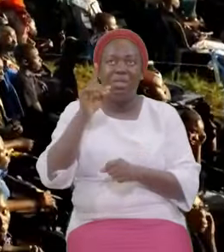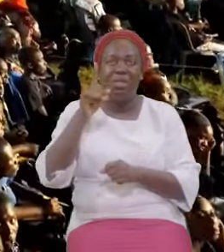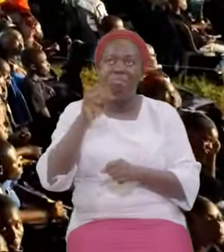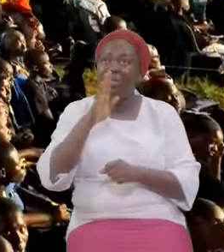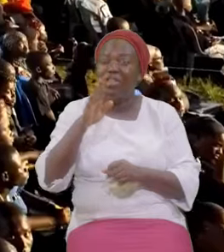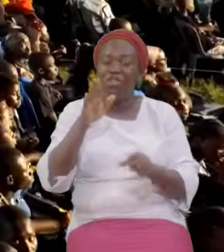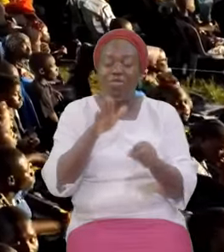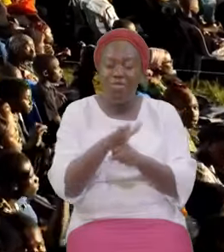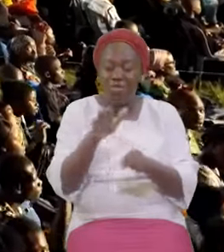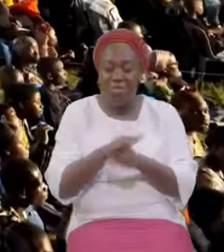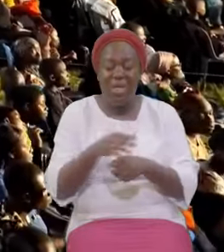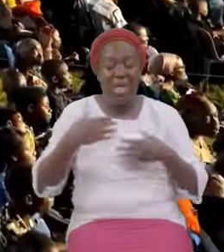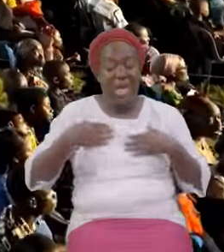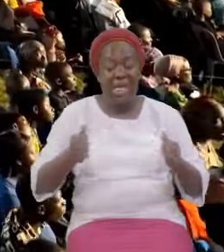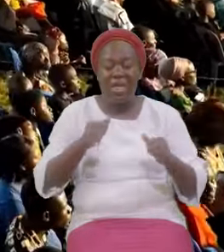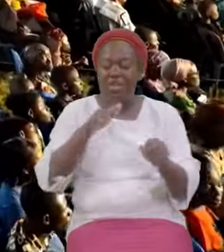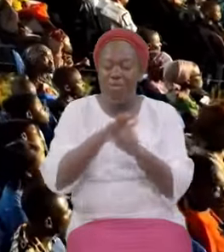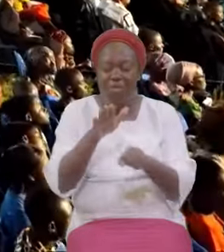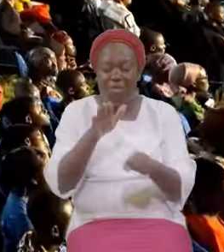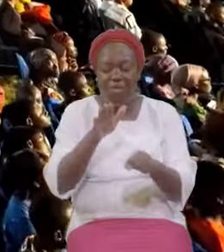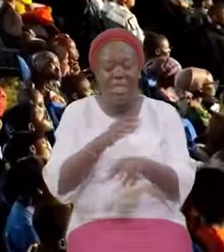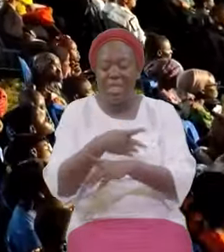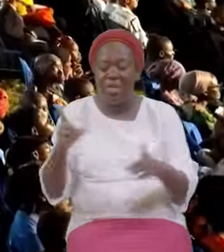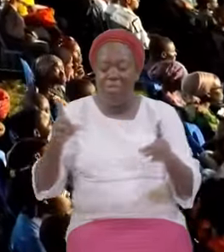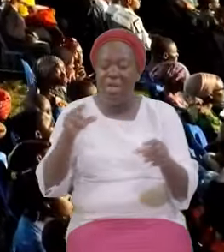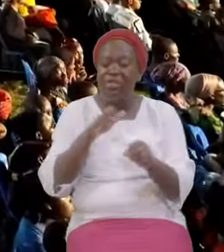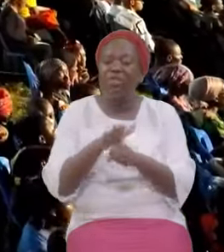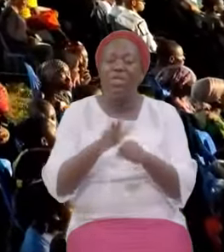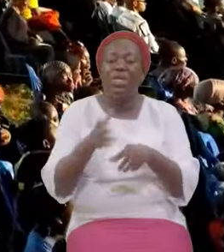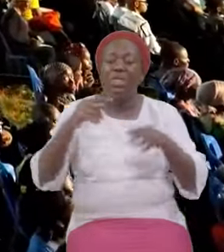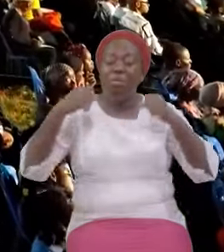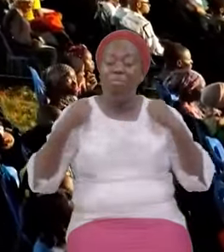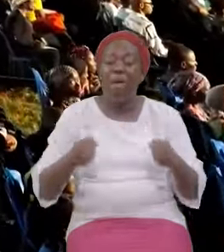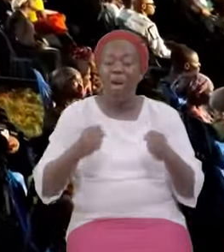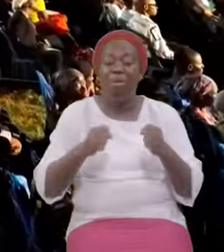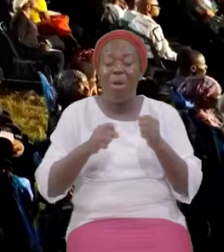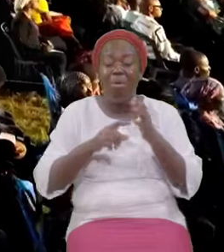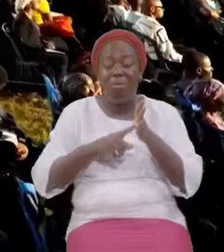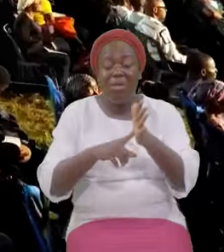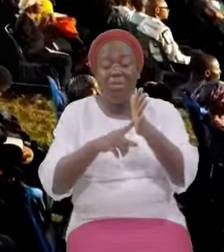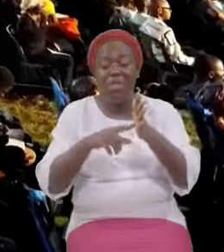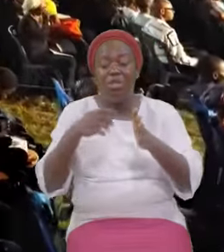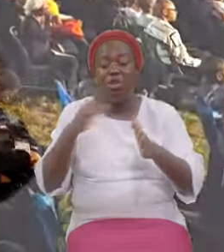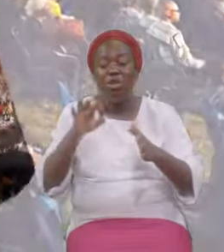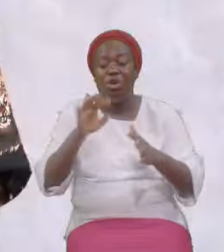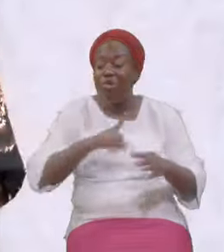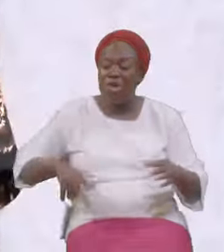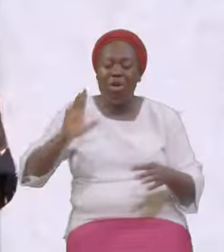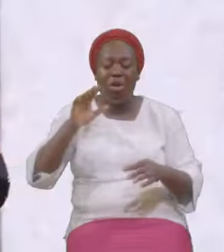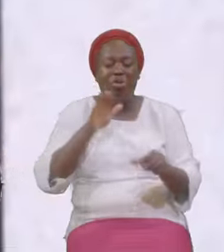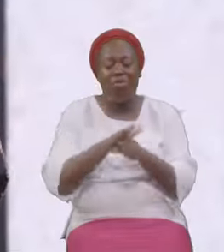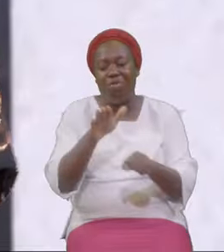Deliverance fulfilled. The power manifestation of the Lord fulfilled. That it might